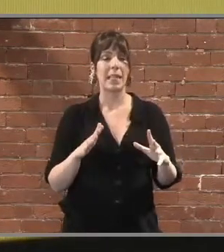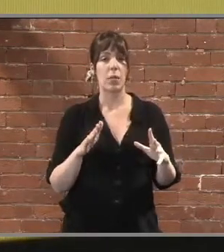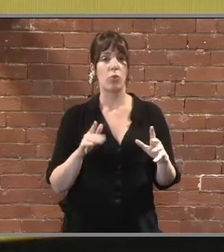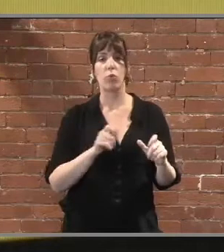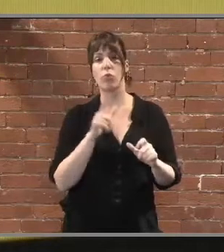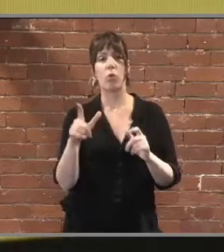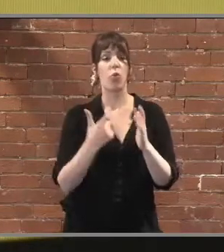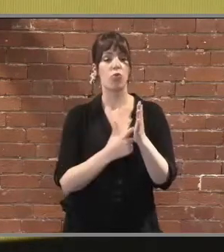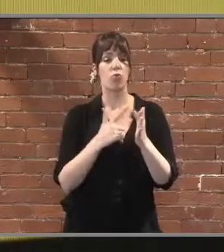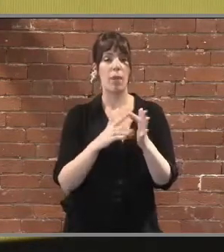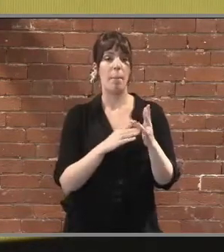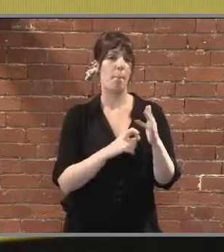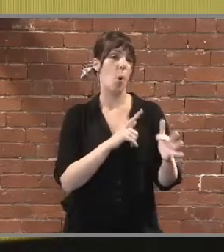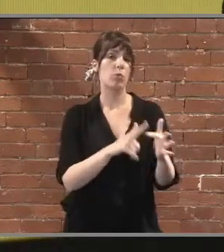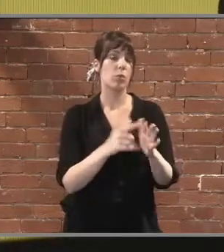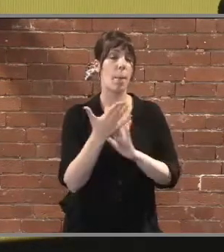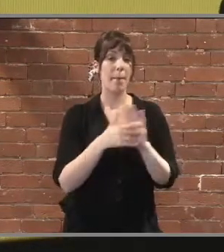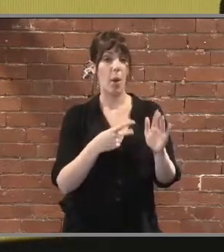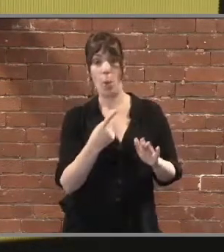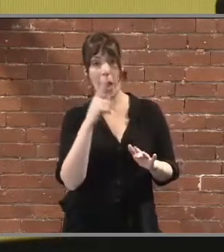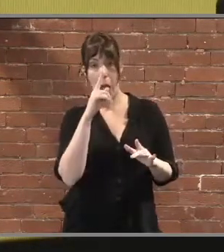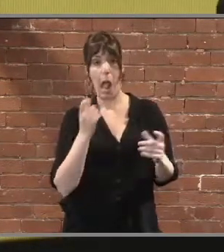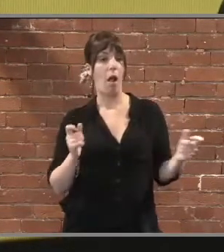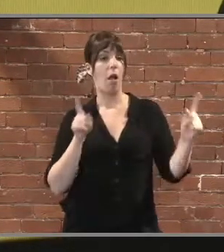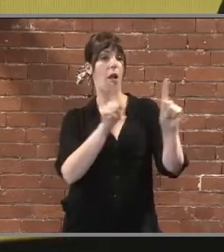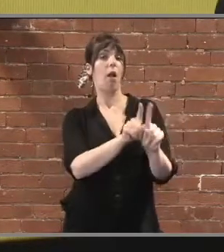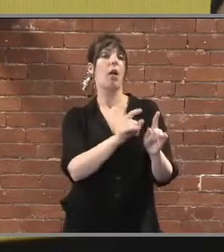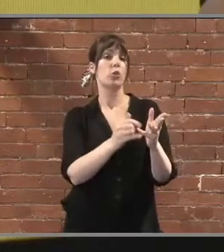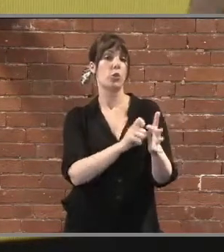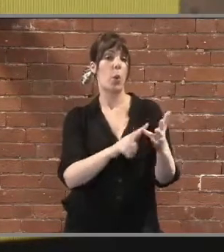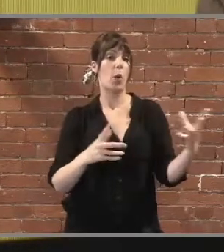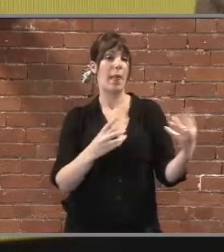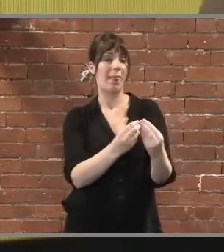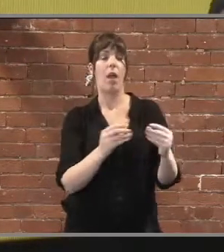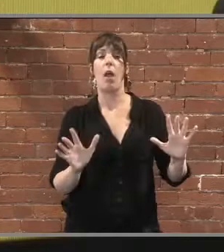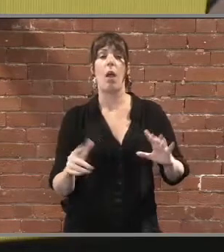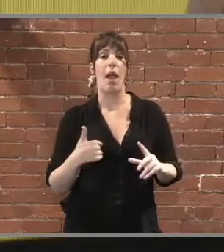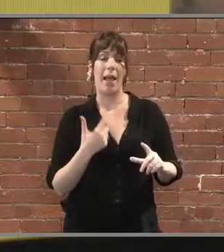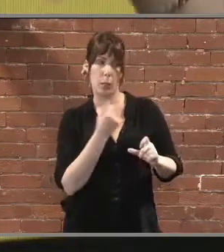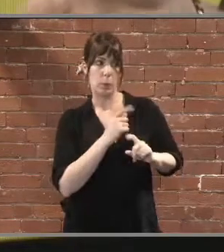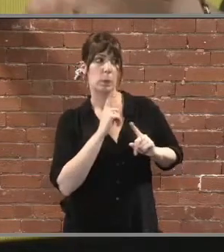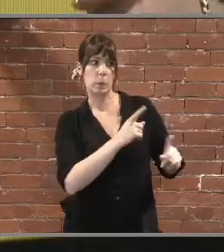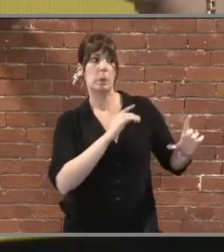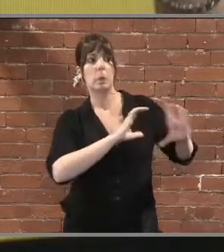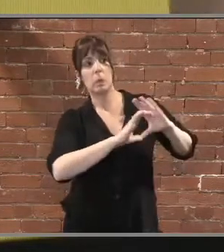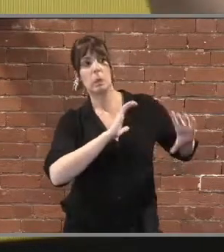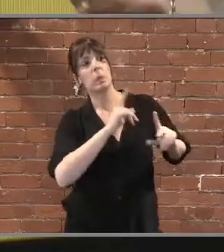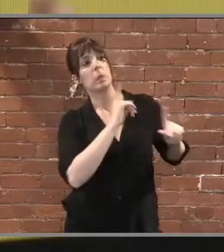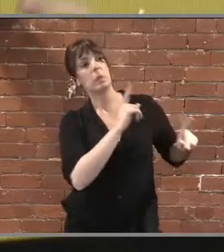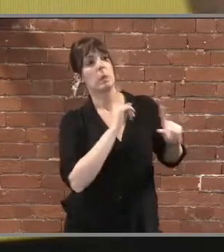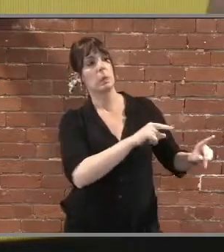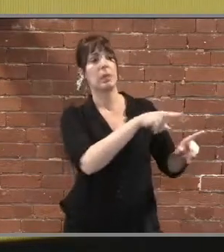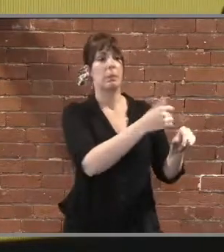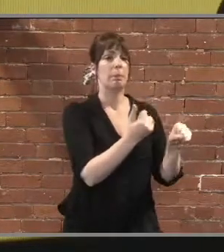able to actually be in a studio together. It was about me passing that information on to him, and then him